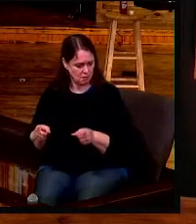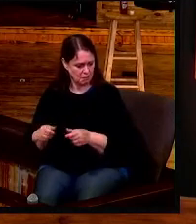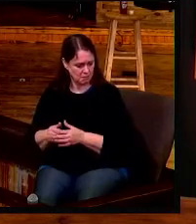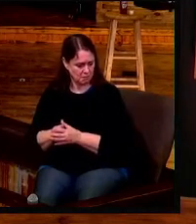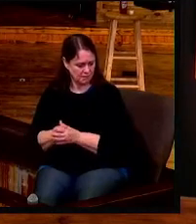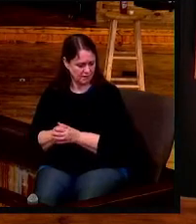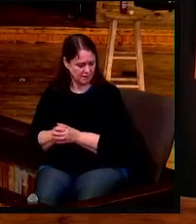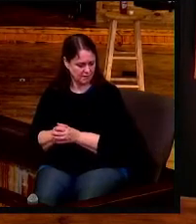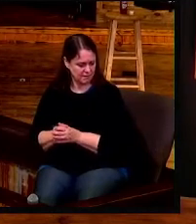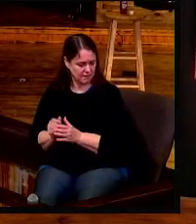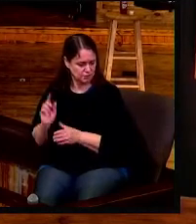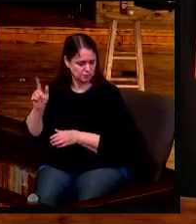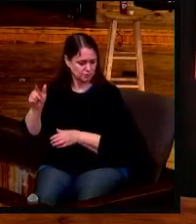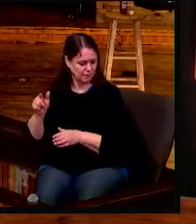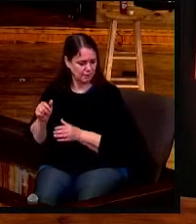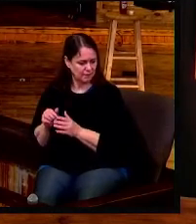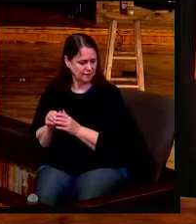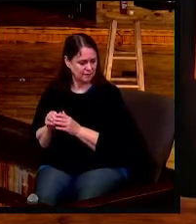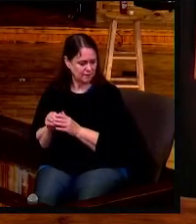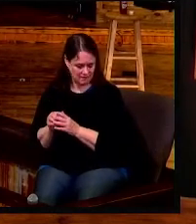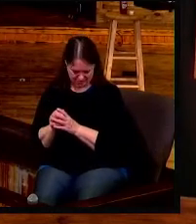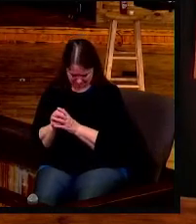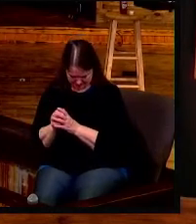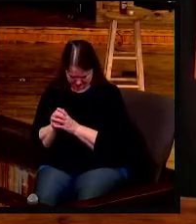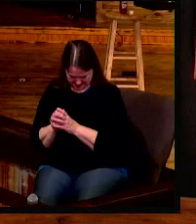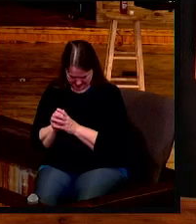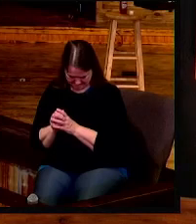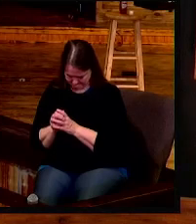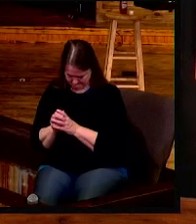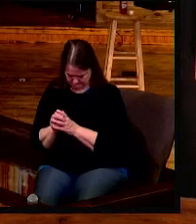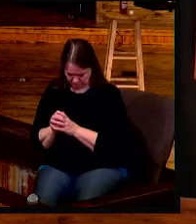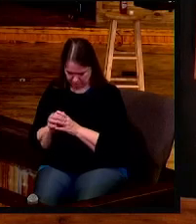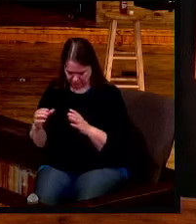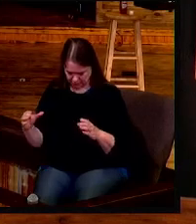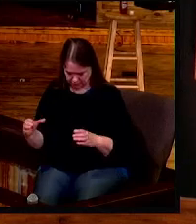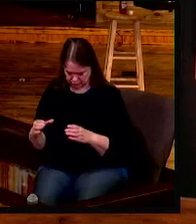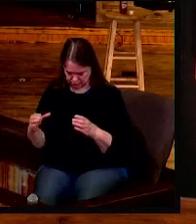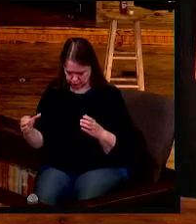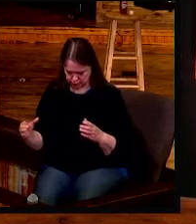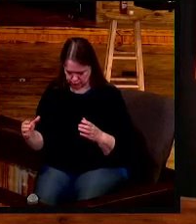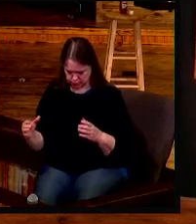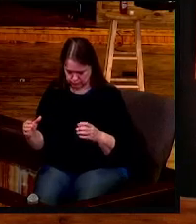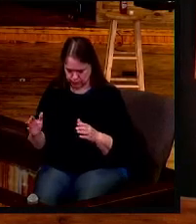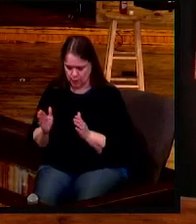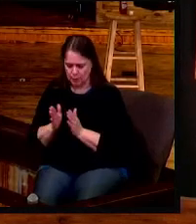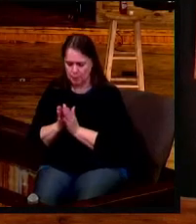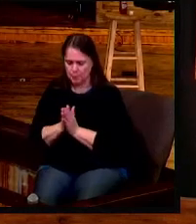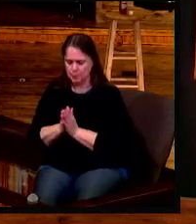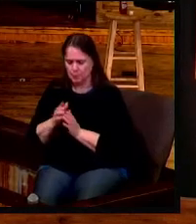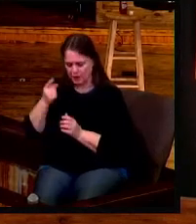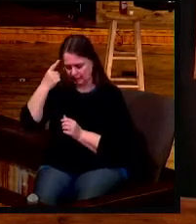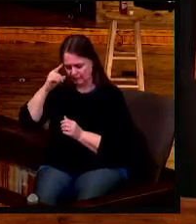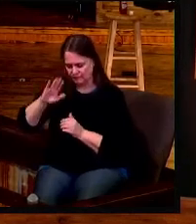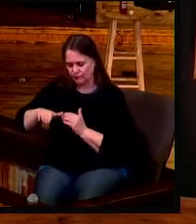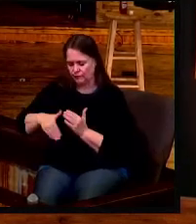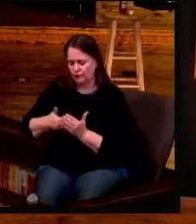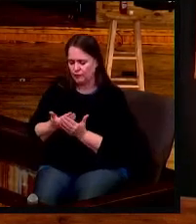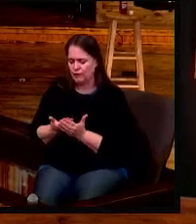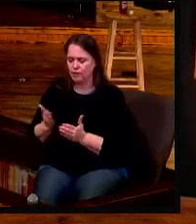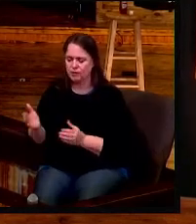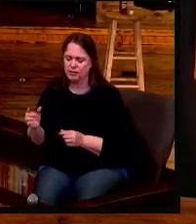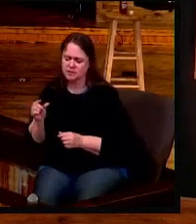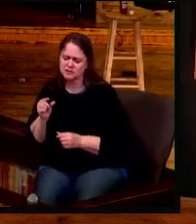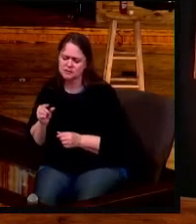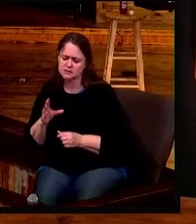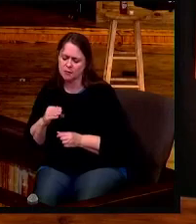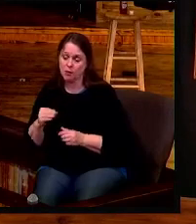it is good as done. That is why I urge you to pray for absolutely everything, ranging from small to large. Include